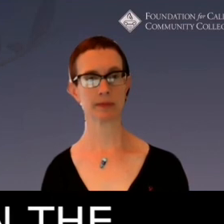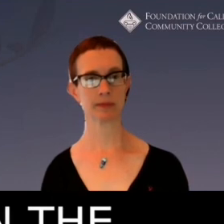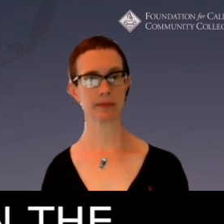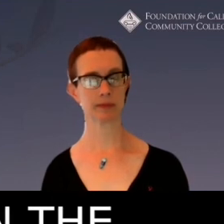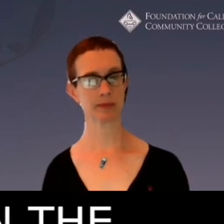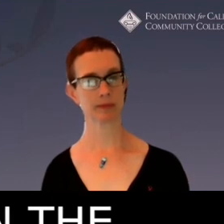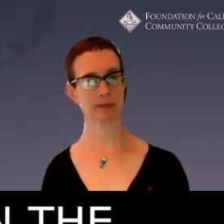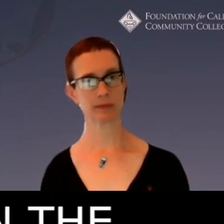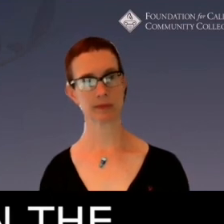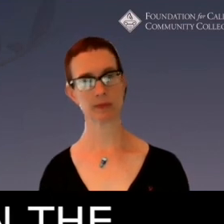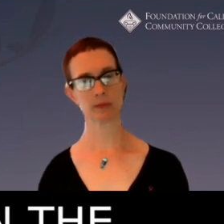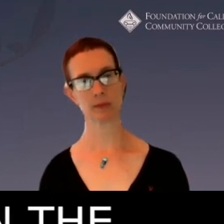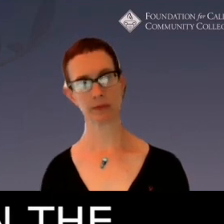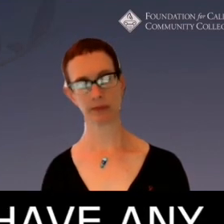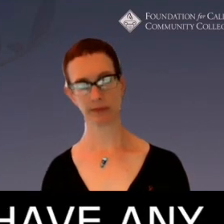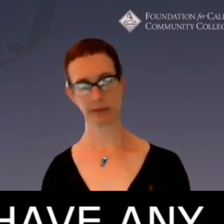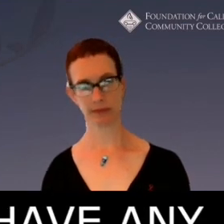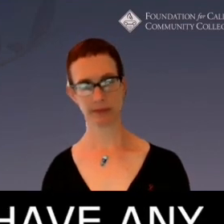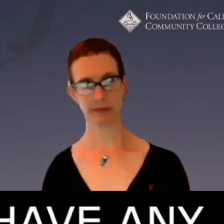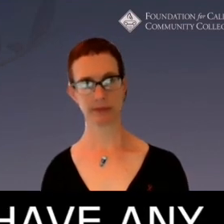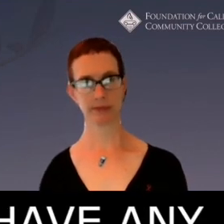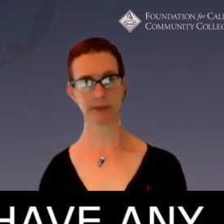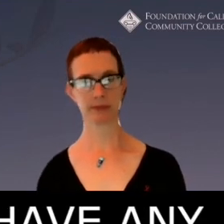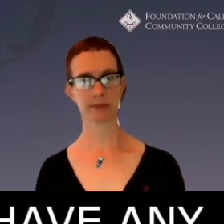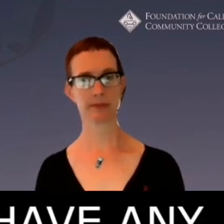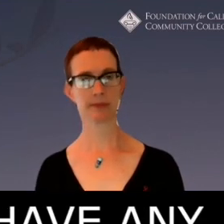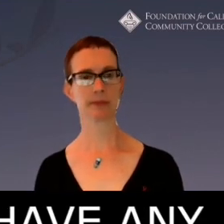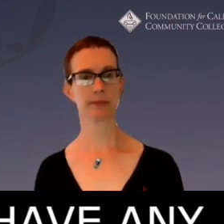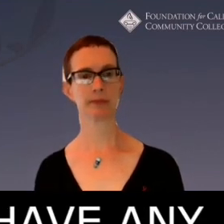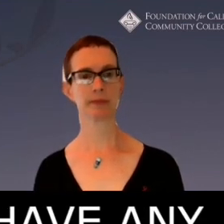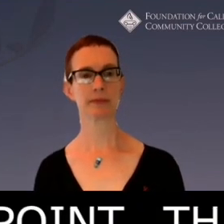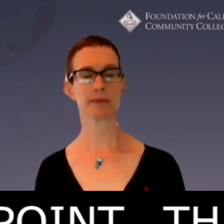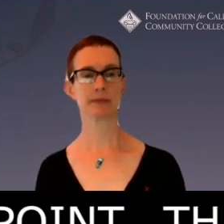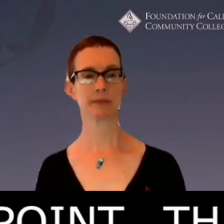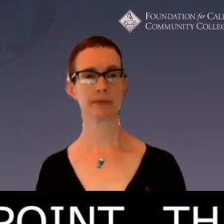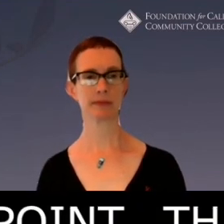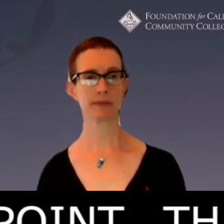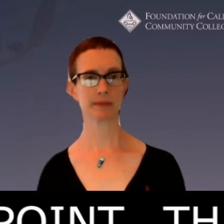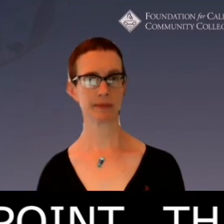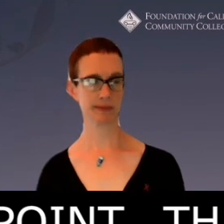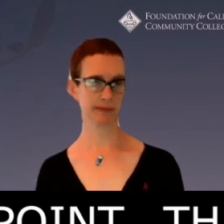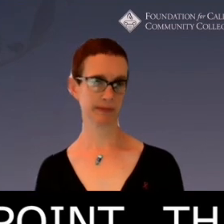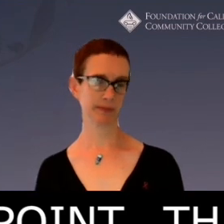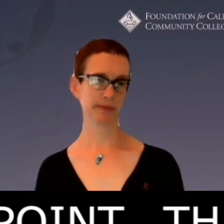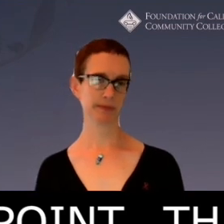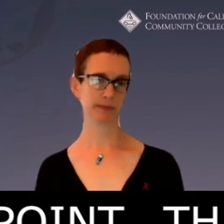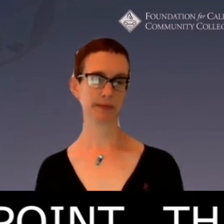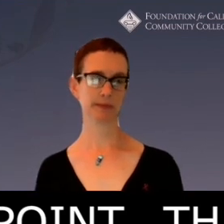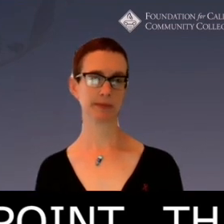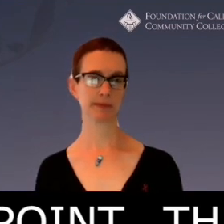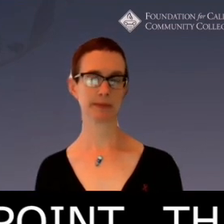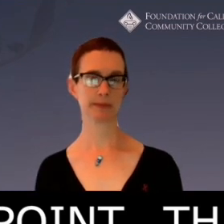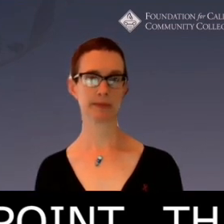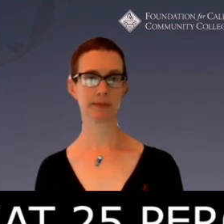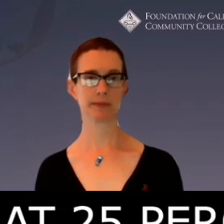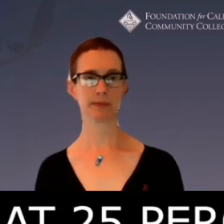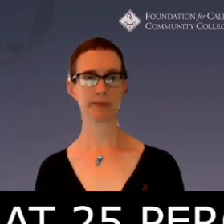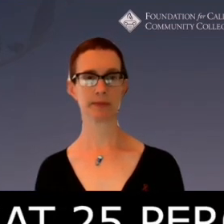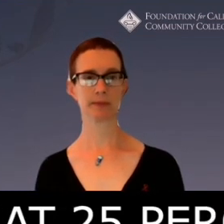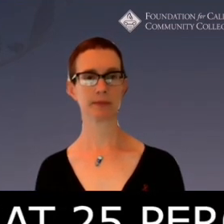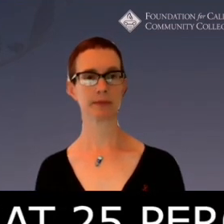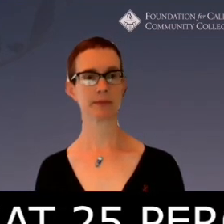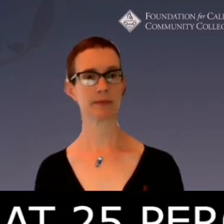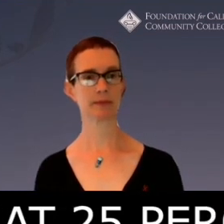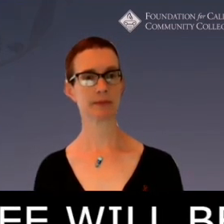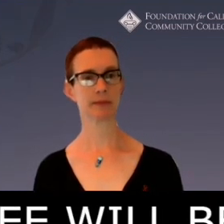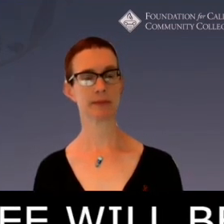have any guidance on that at this point. The minimum expectation is that 25% of your steering committee will be local employers. Other